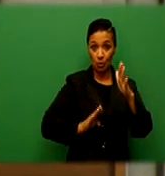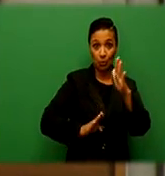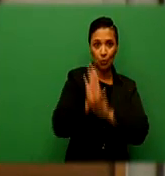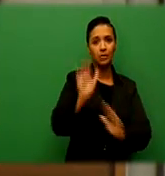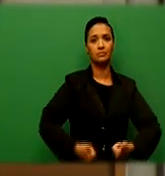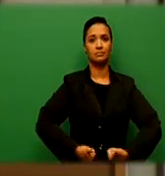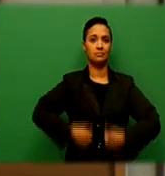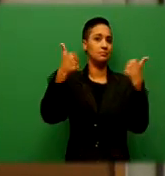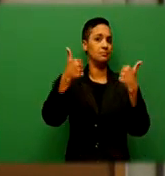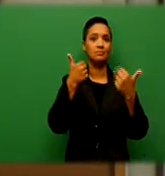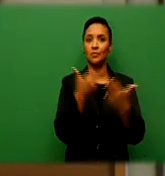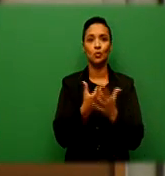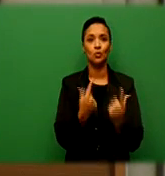improve the